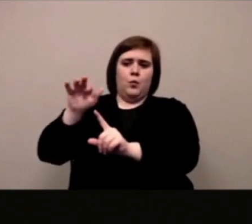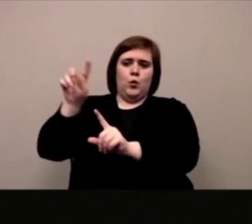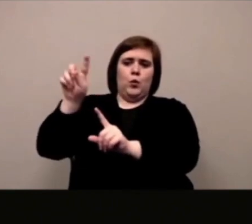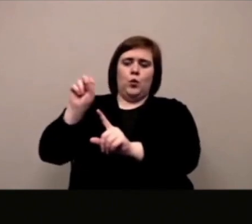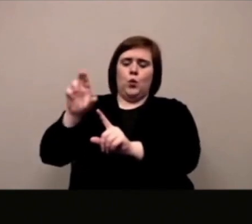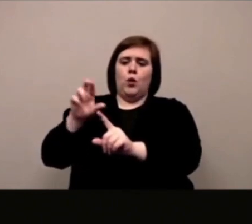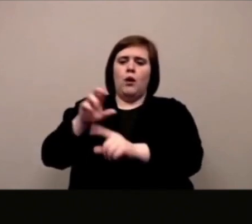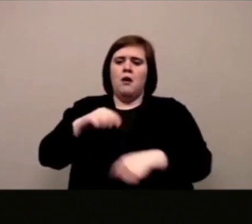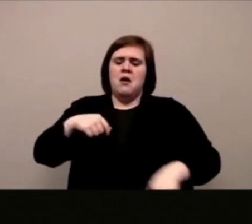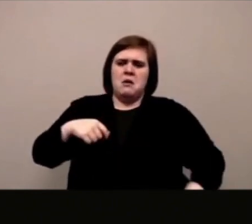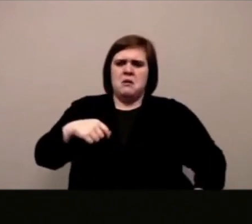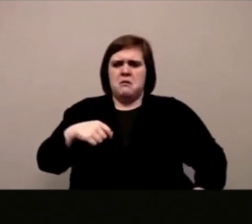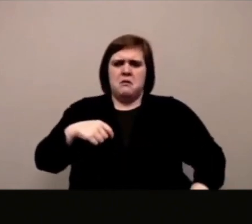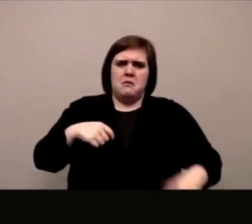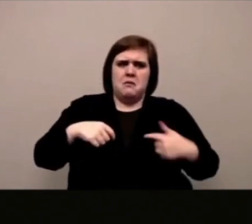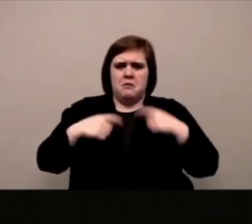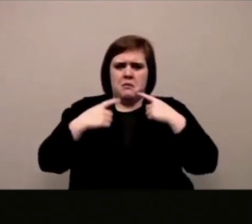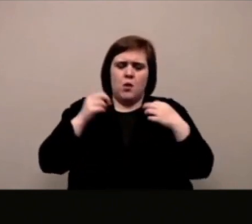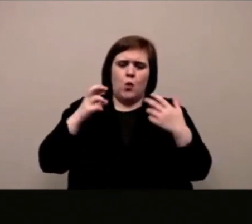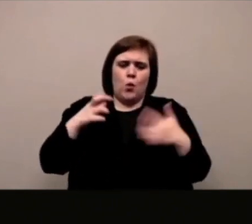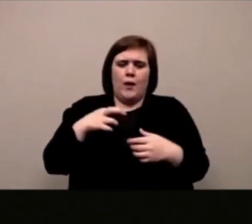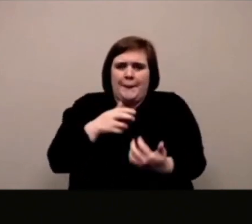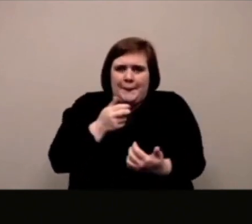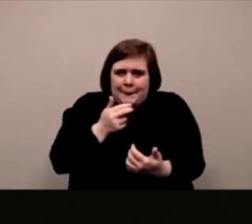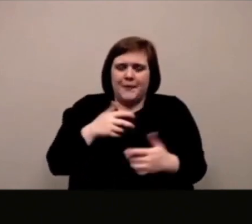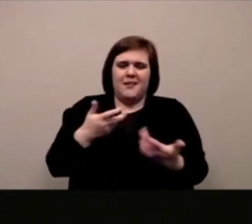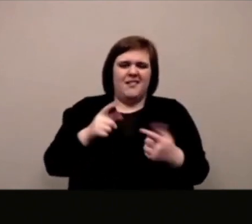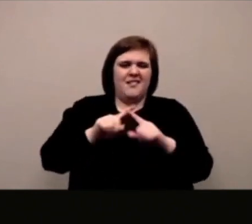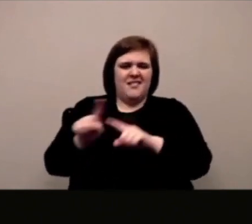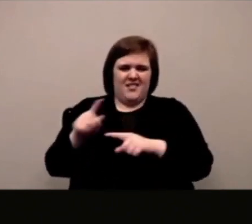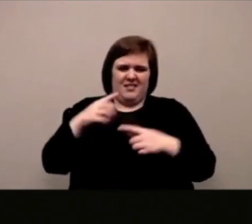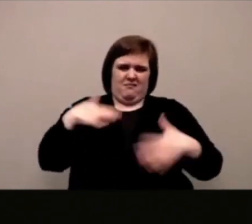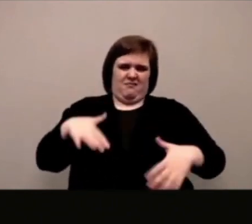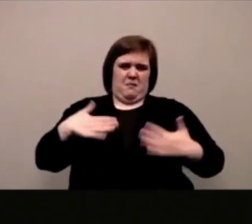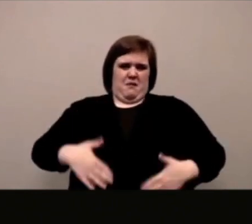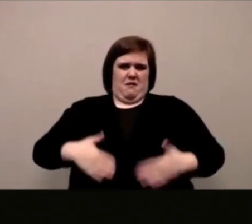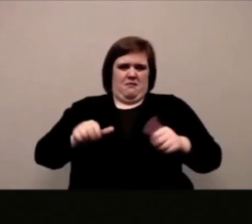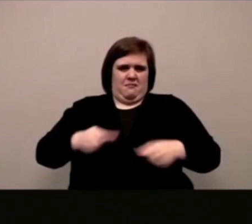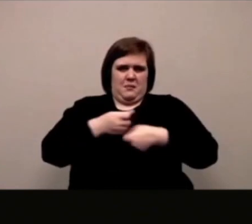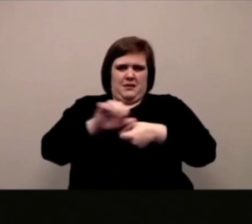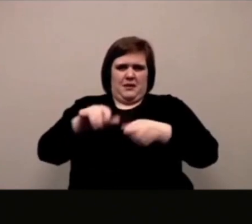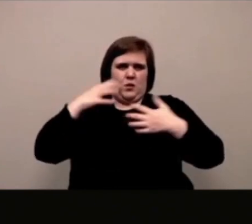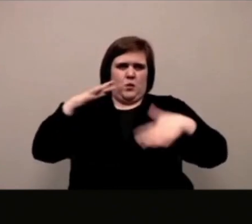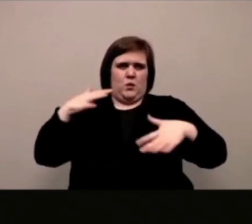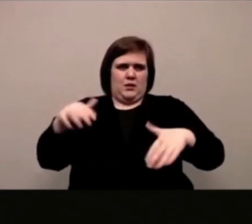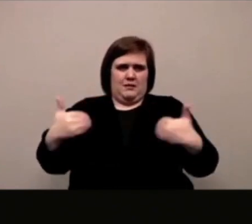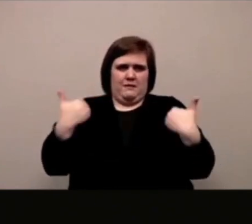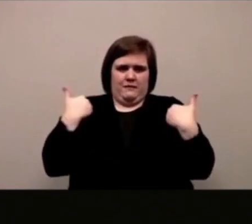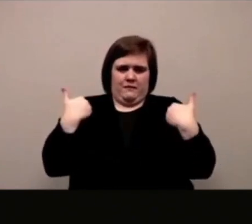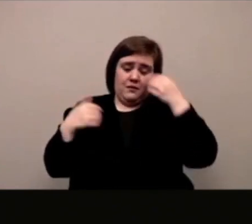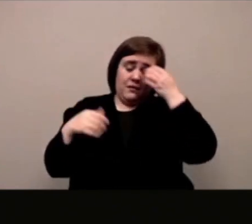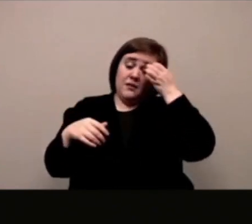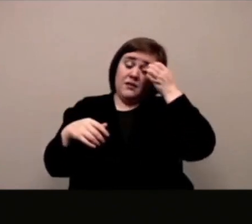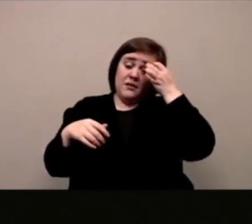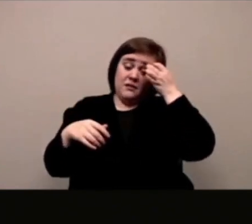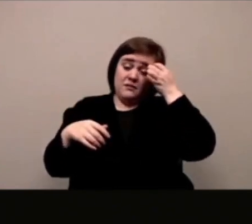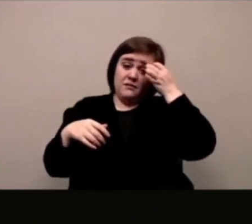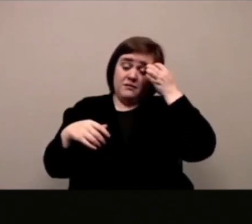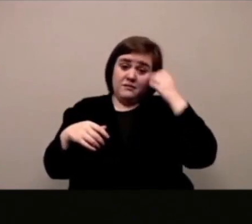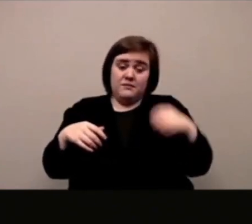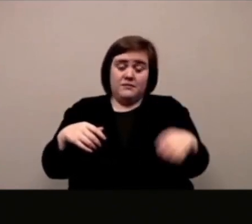like huffing and puffing, or, like giggling a little bit. So I have a 14-month-old, not